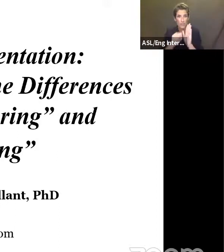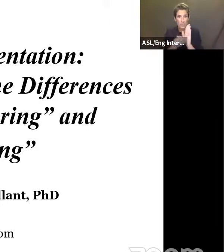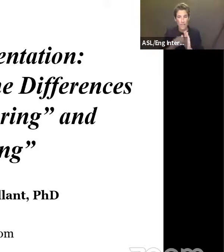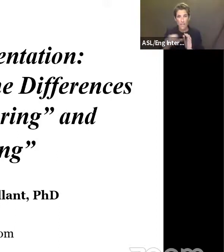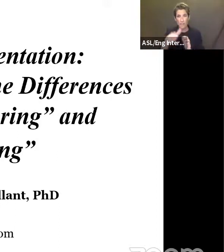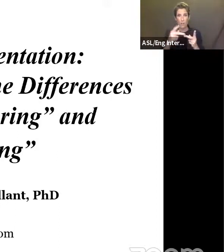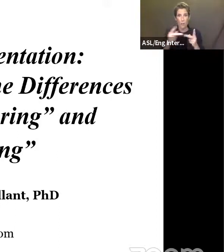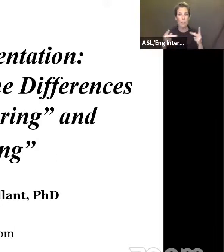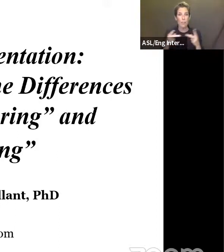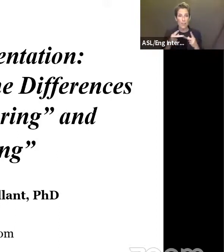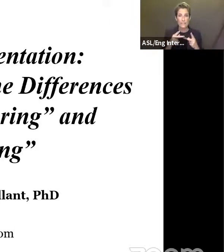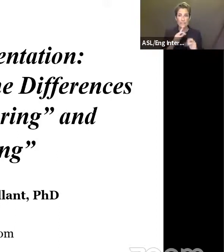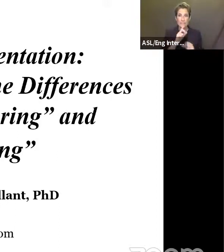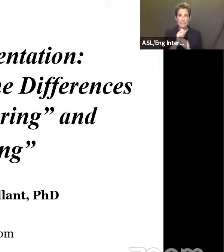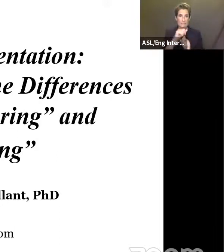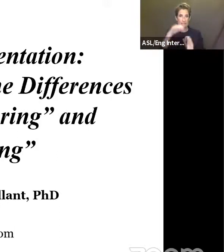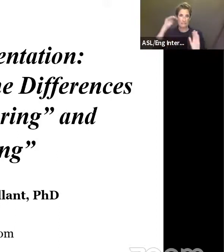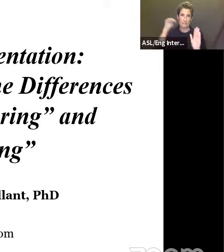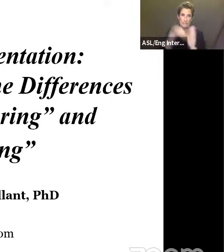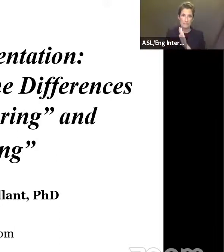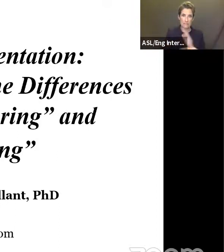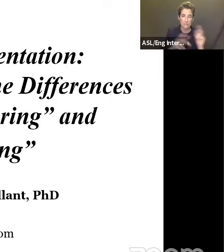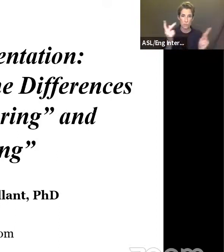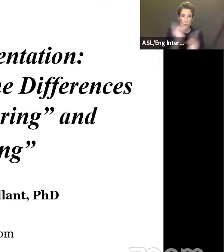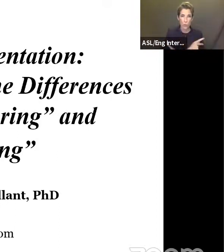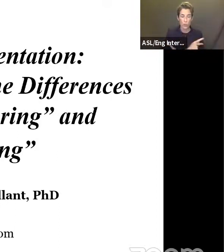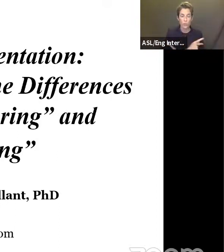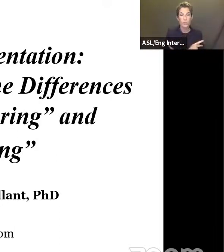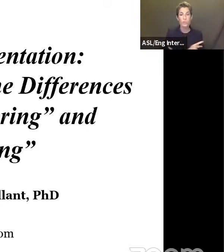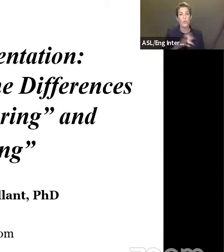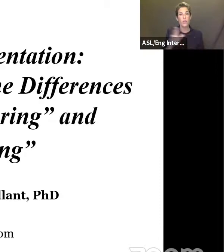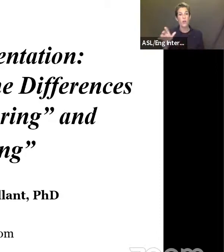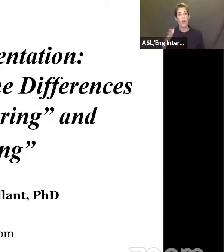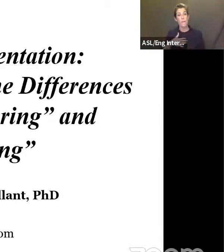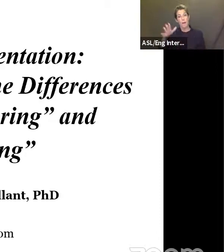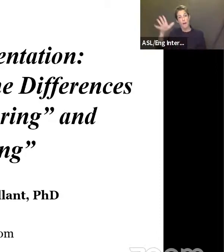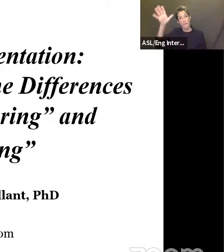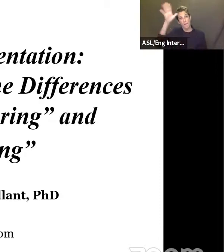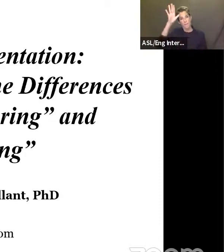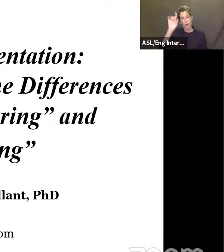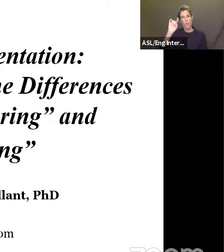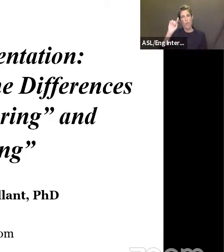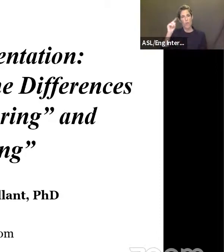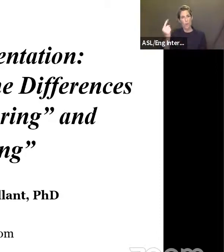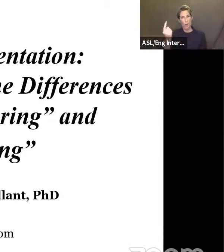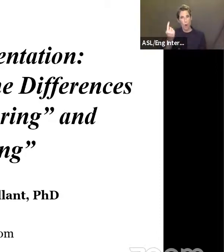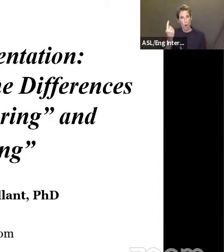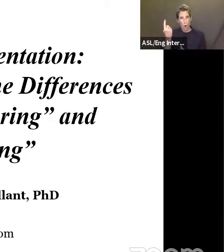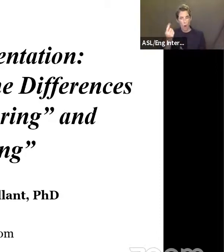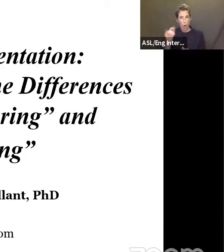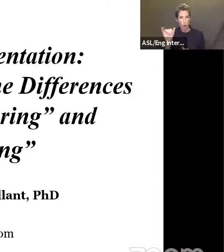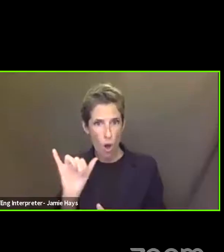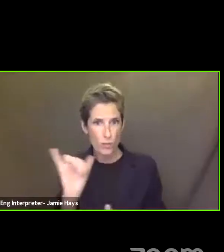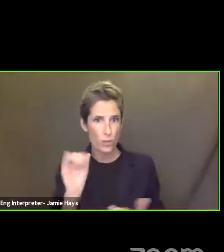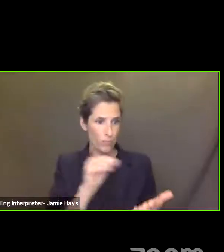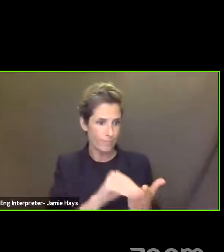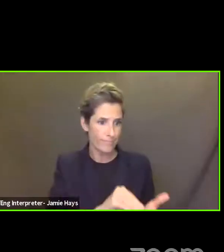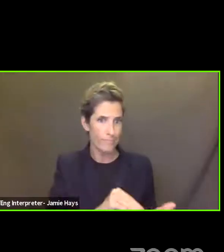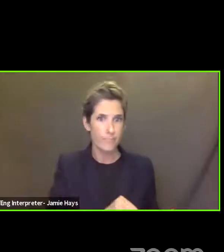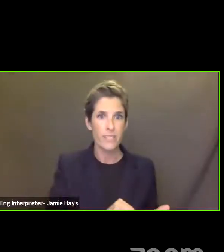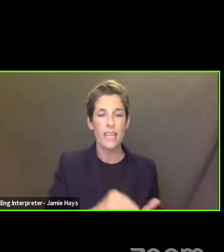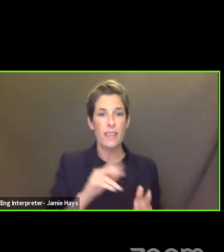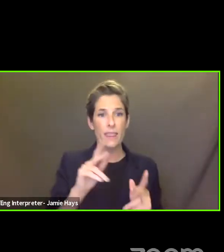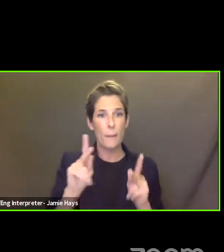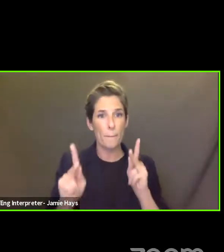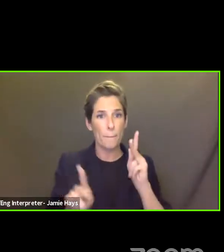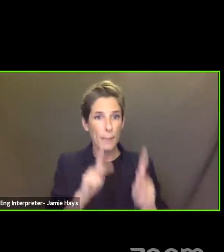when I arrived at the hospital, I was within 20 minutes of dying. He also noted his frustrations that no one was allowed to ask questions. I